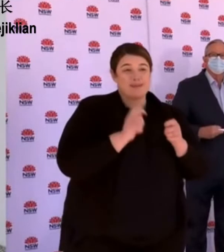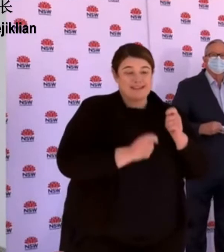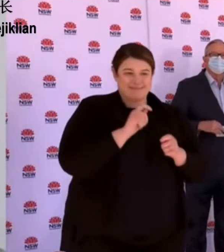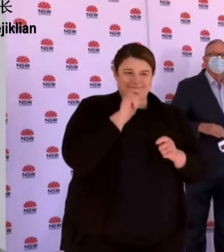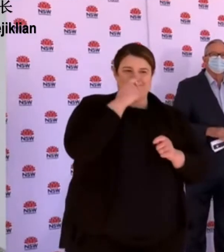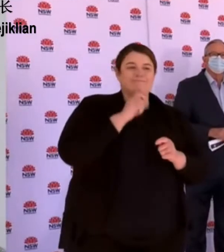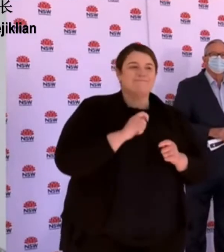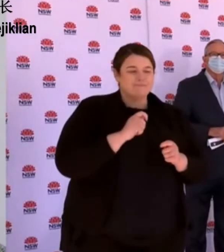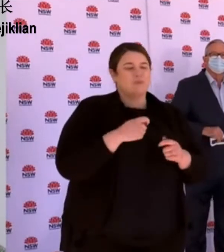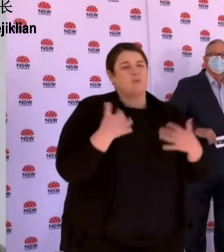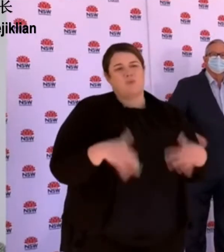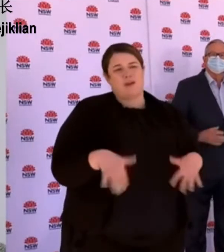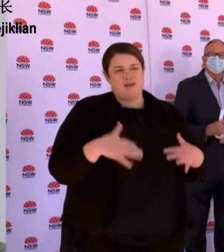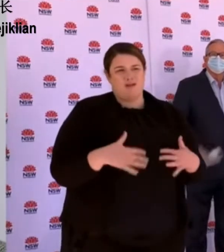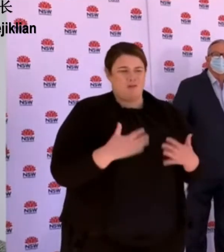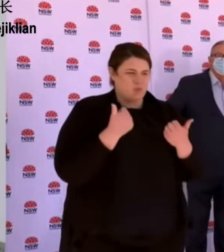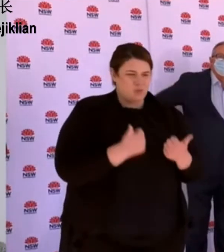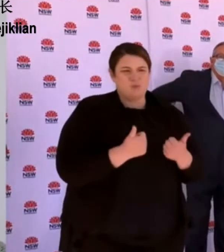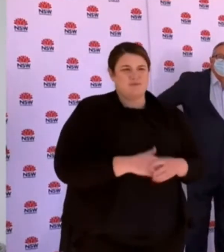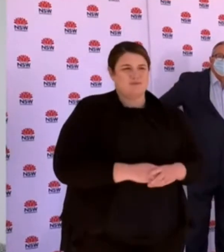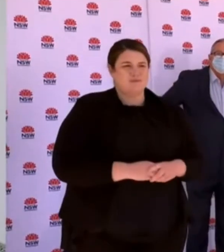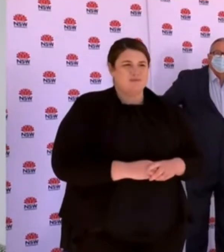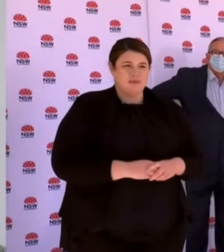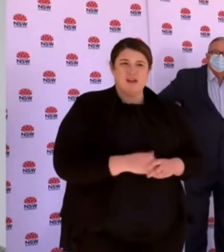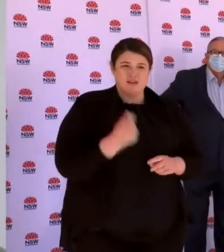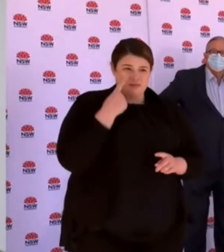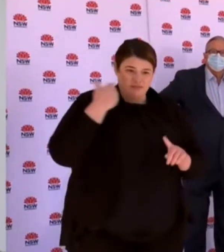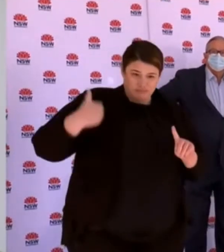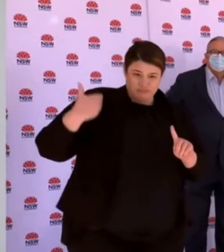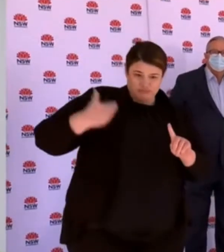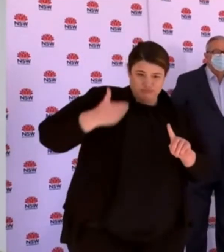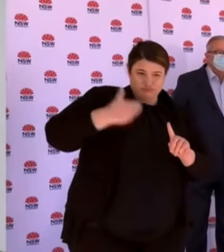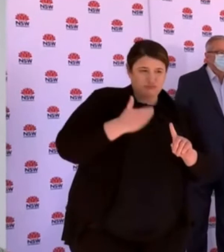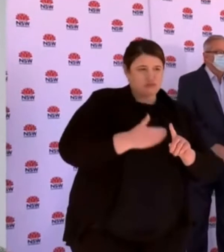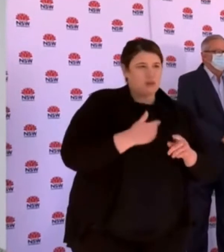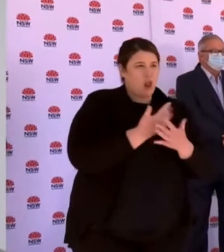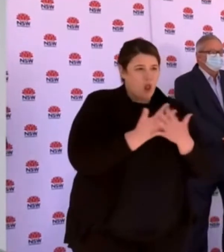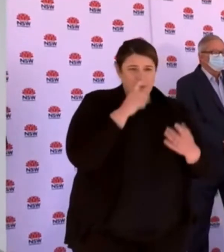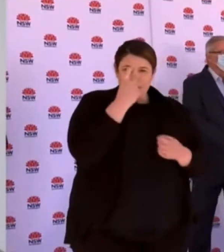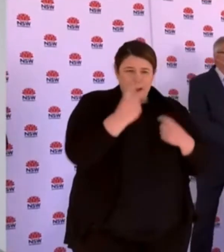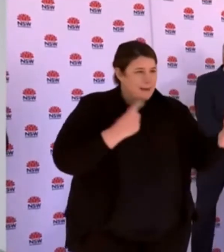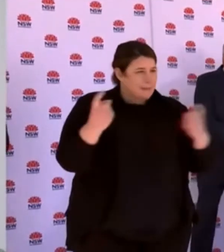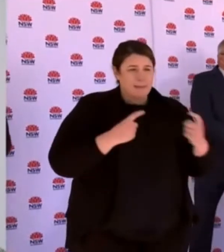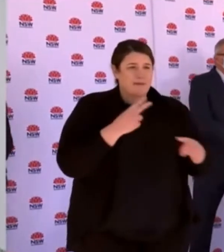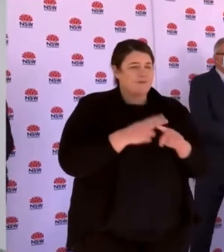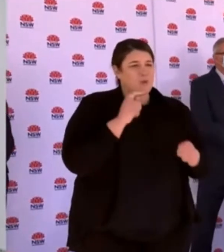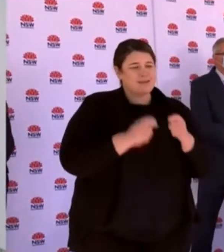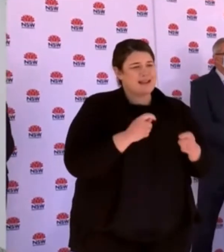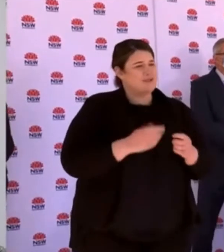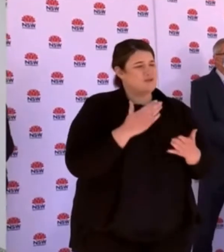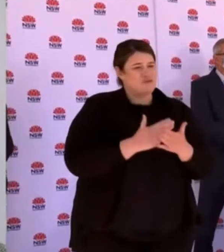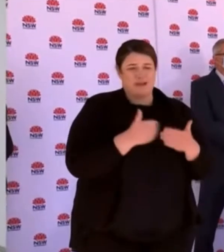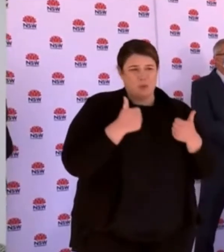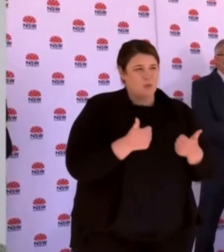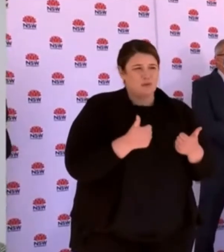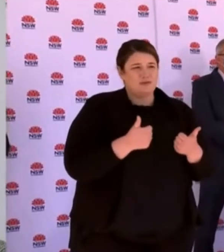a great result, and we've seen those testing numbers stay at very high levels consistently during the lockdown, which is exactly what we want to